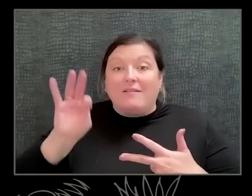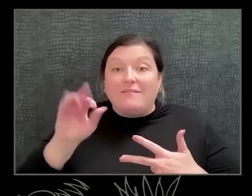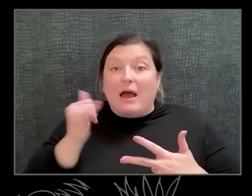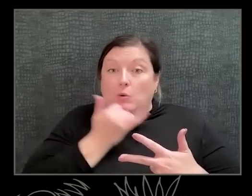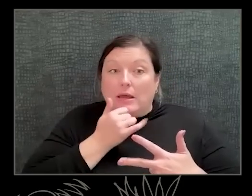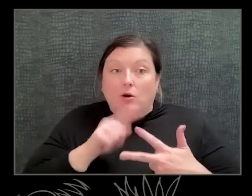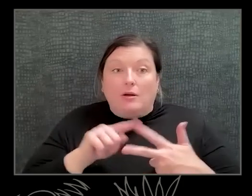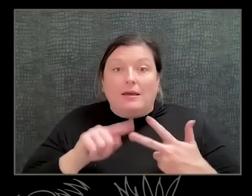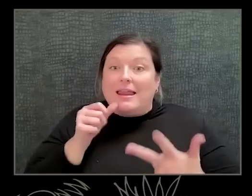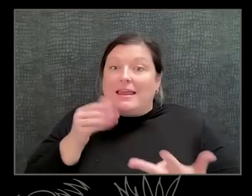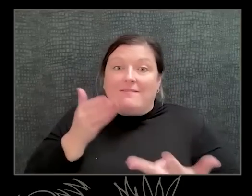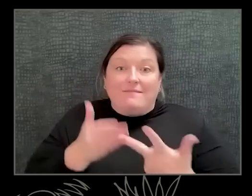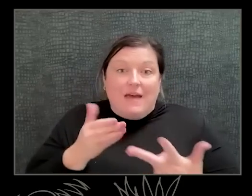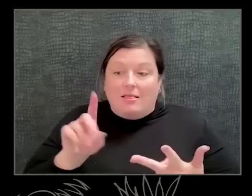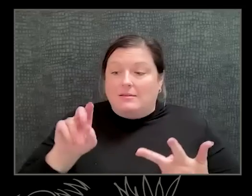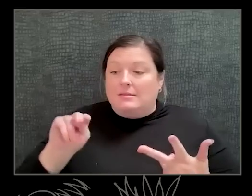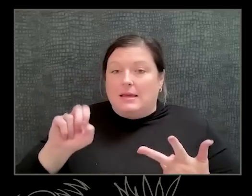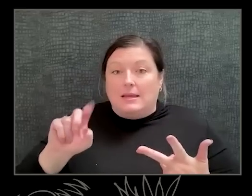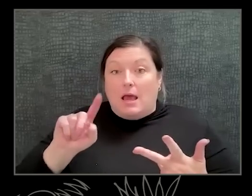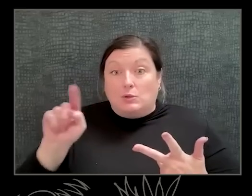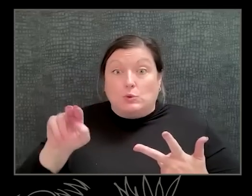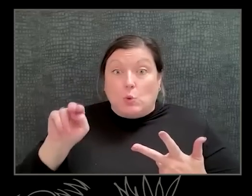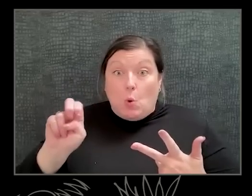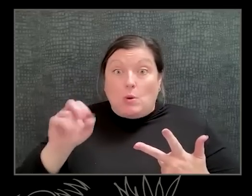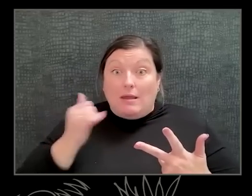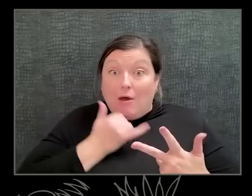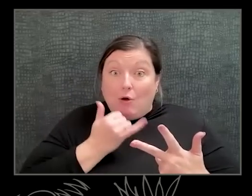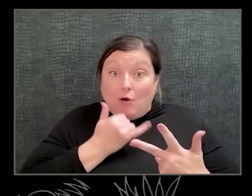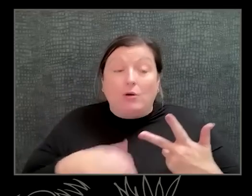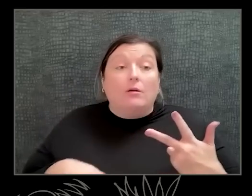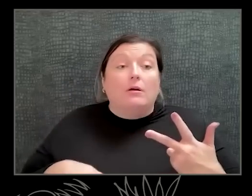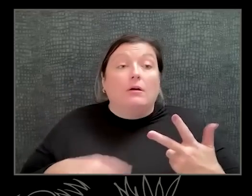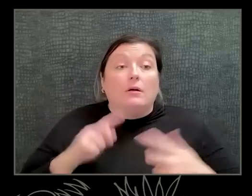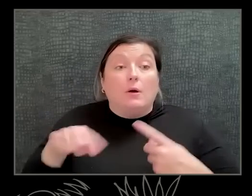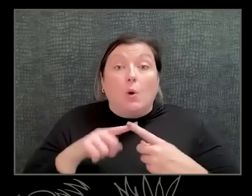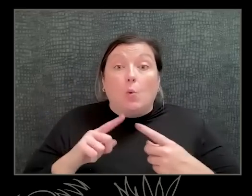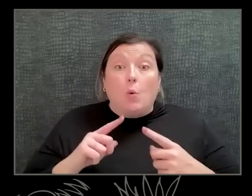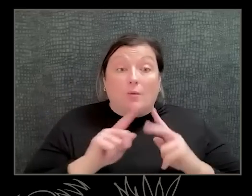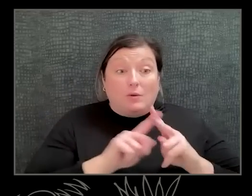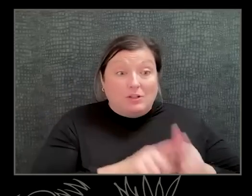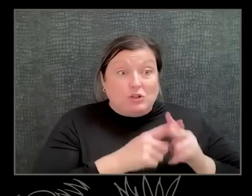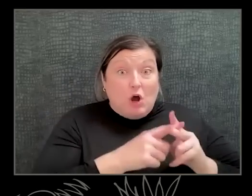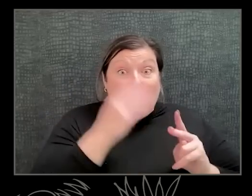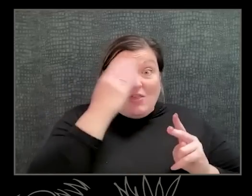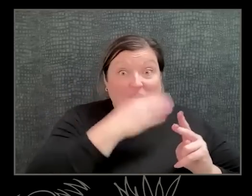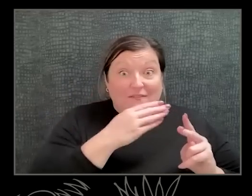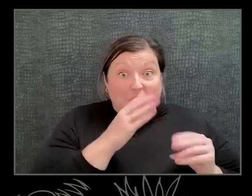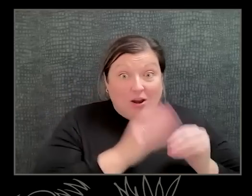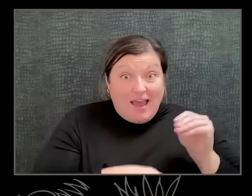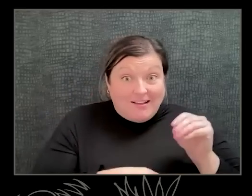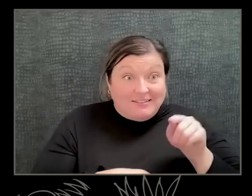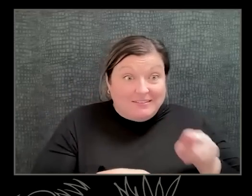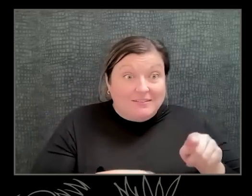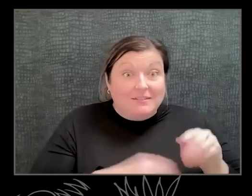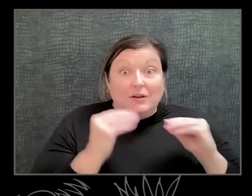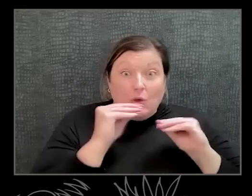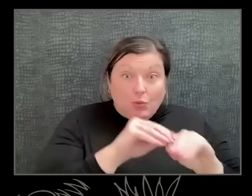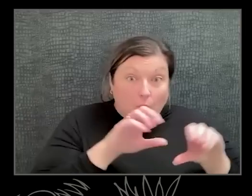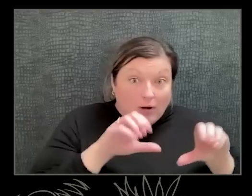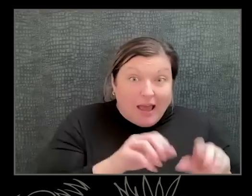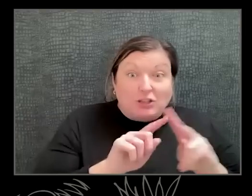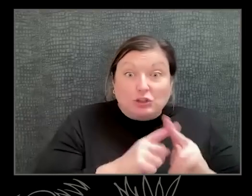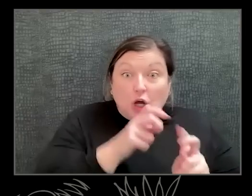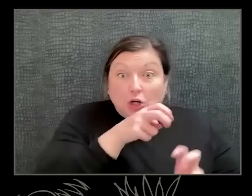invalid DNS zone error. When we go to wire this up in our component on the front end, we throw it into an action, start our